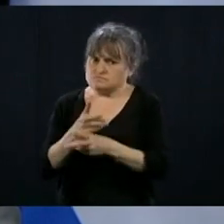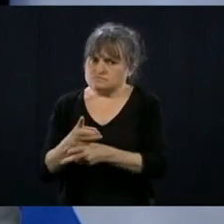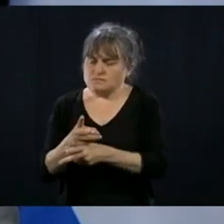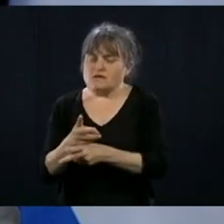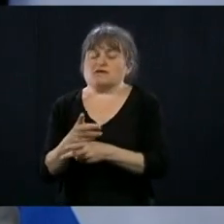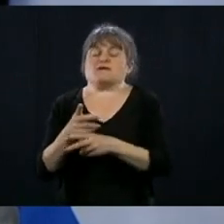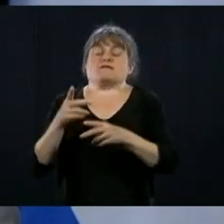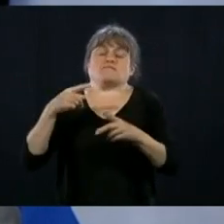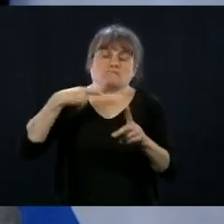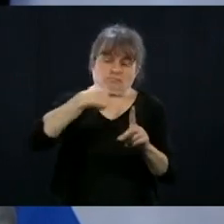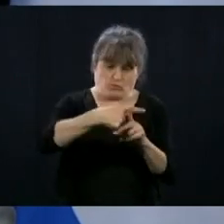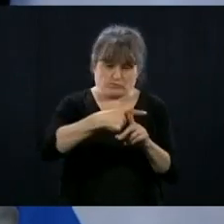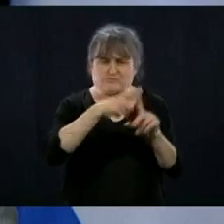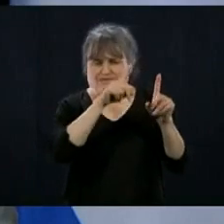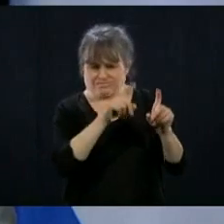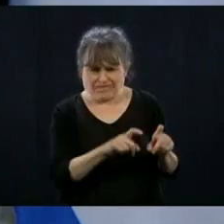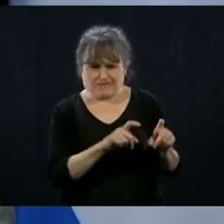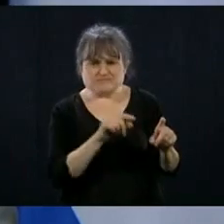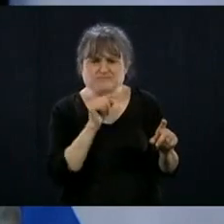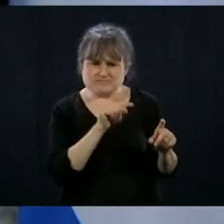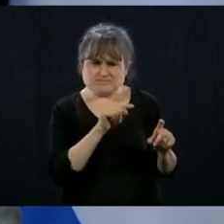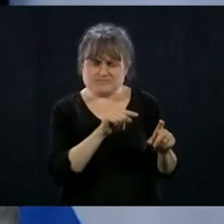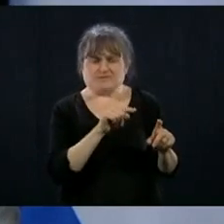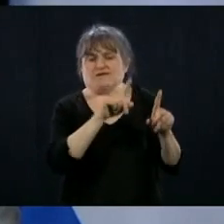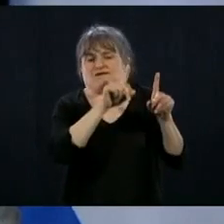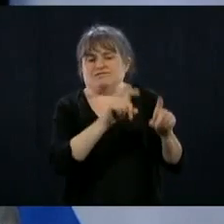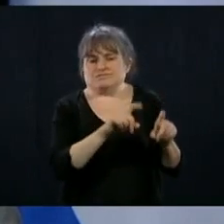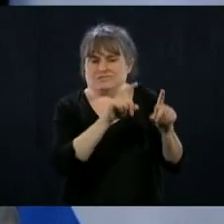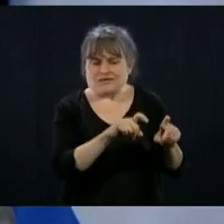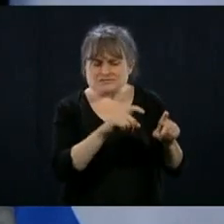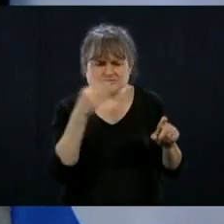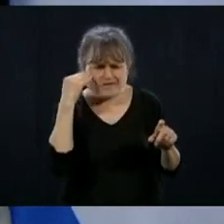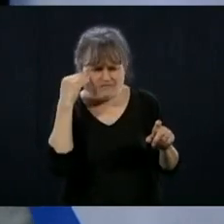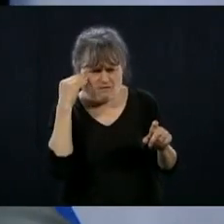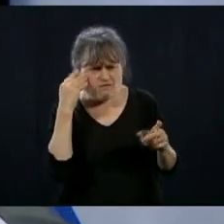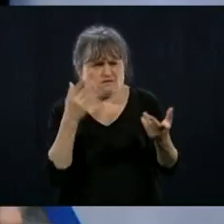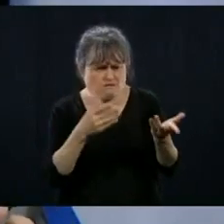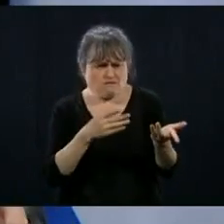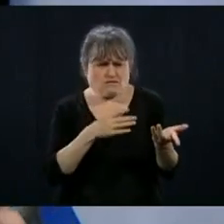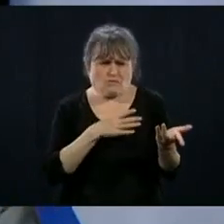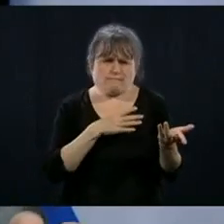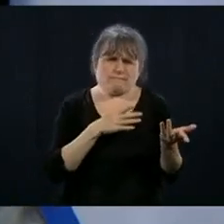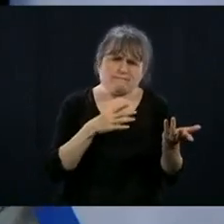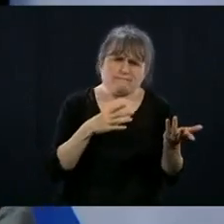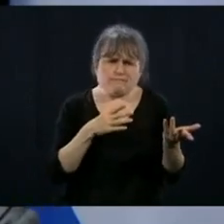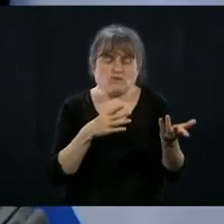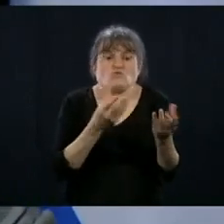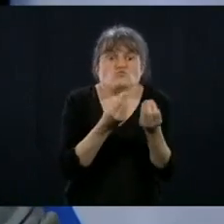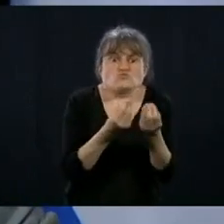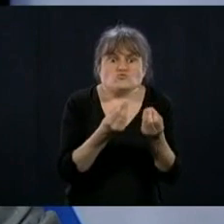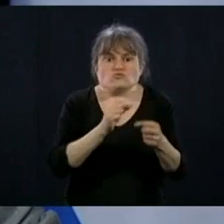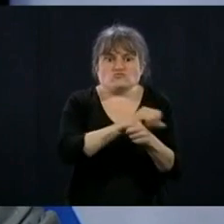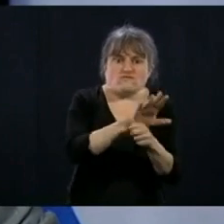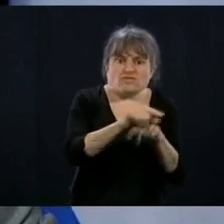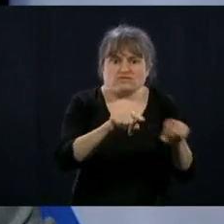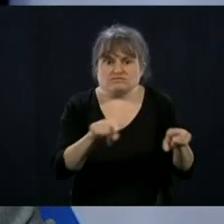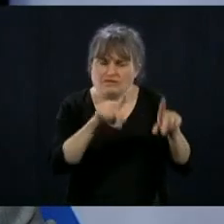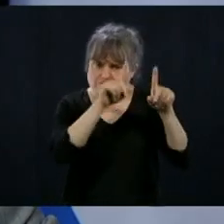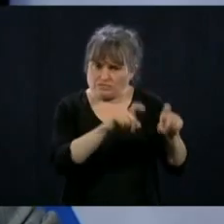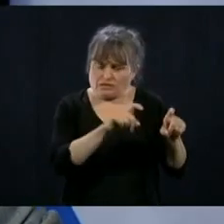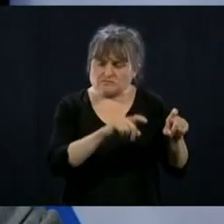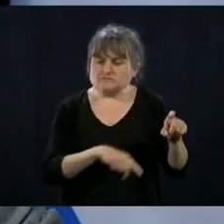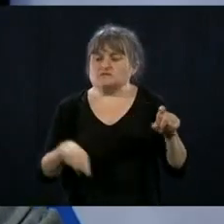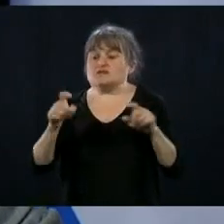there are going to be tests reserved for investigations of cases and contacts, and others that are going to be reserved to